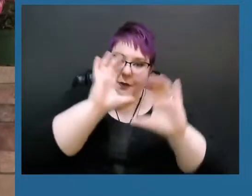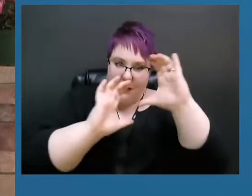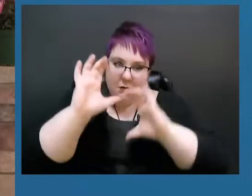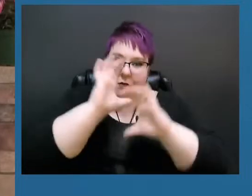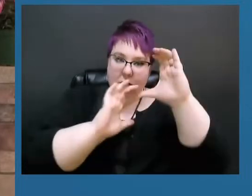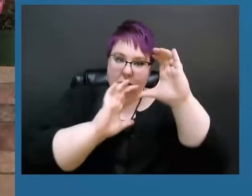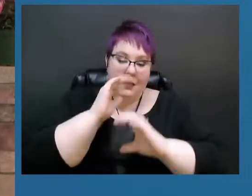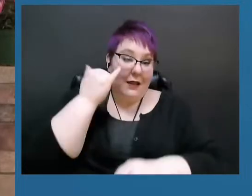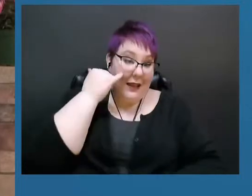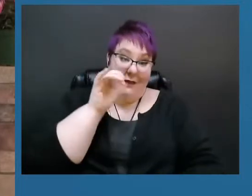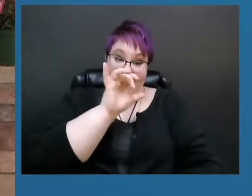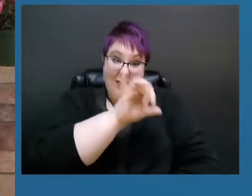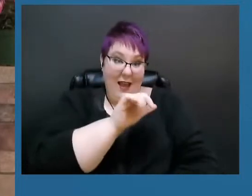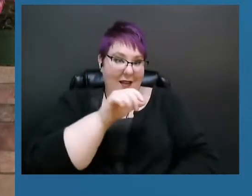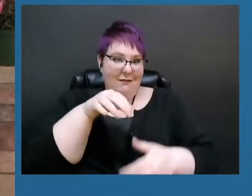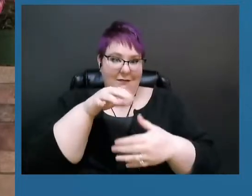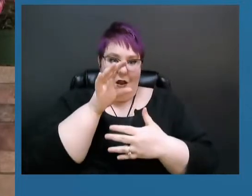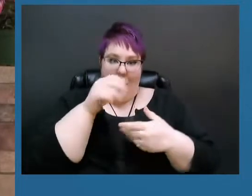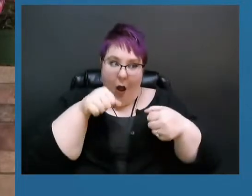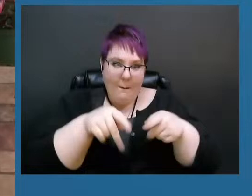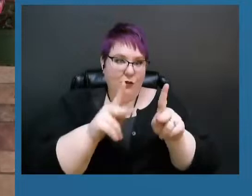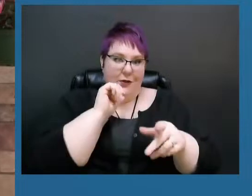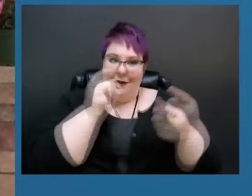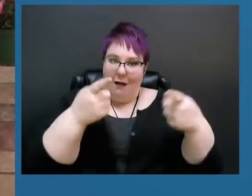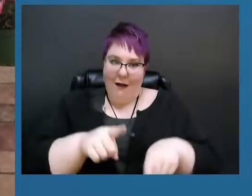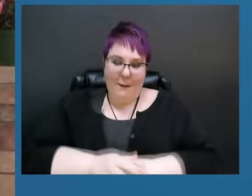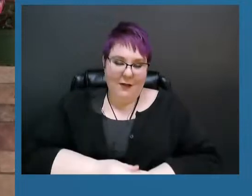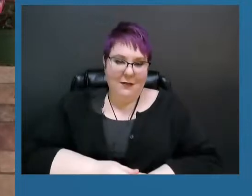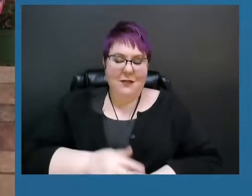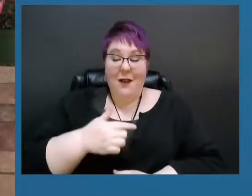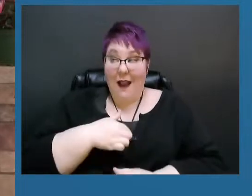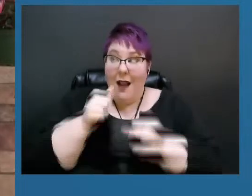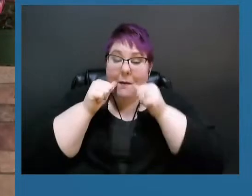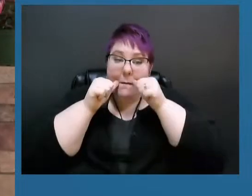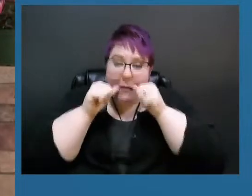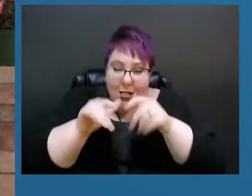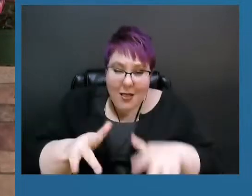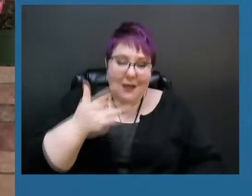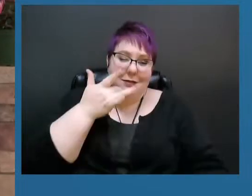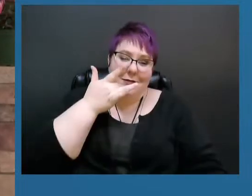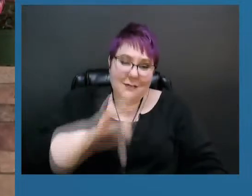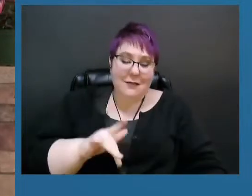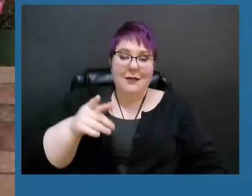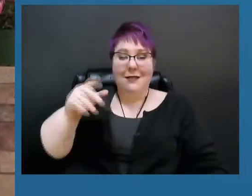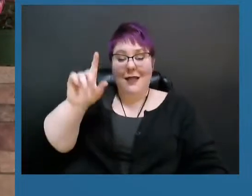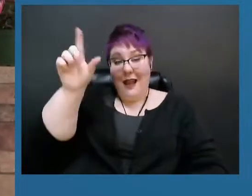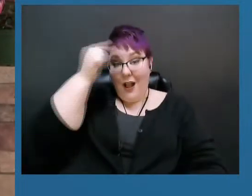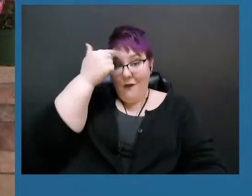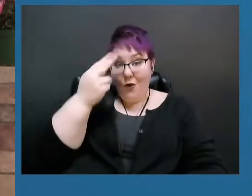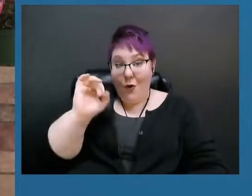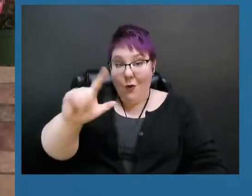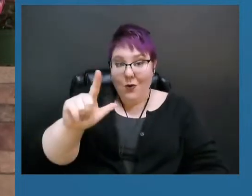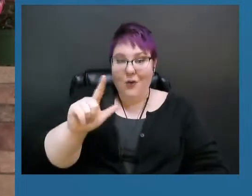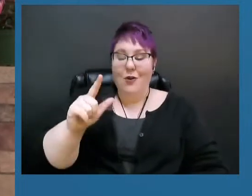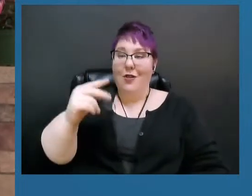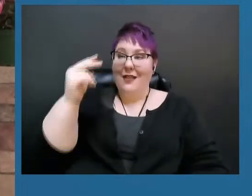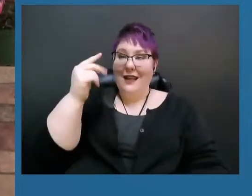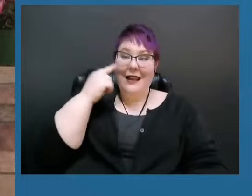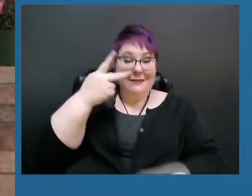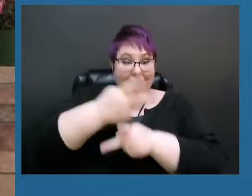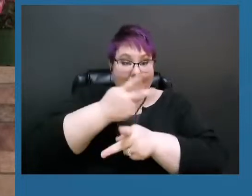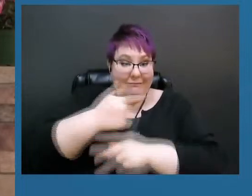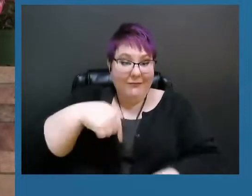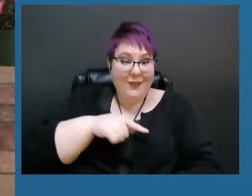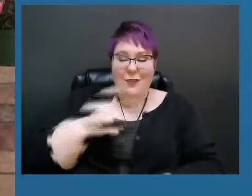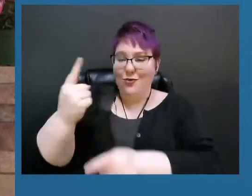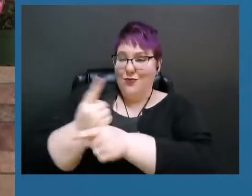happen. So I'm very blessed that Governor Hochul is looking after us, looking after the regular guy such as myself, and